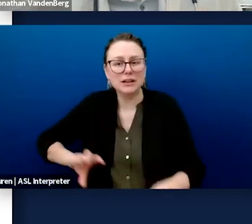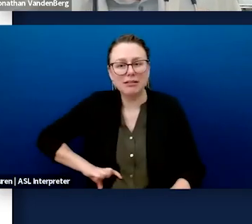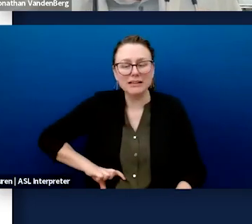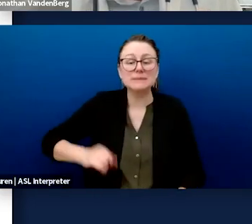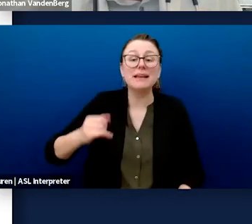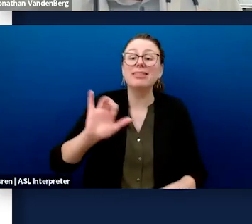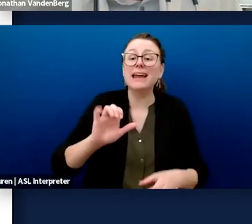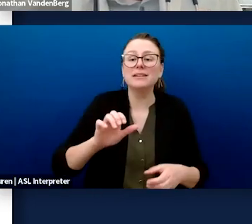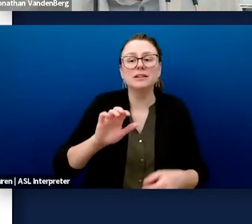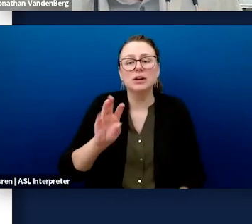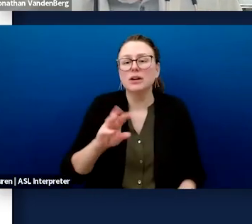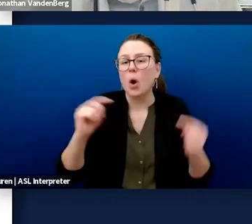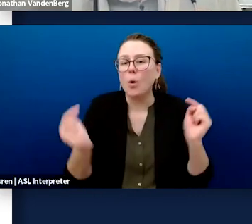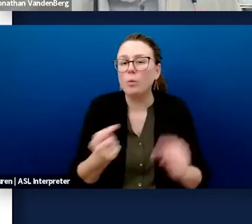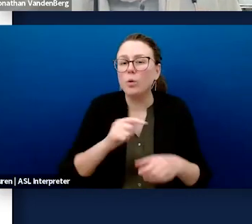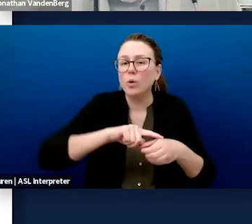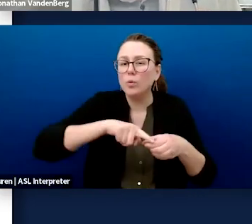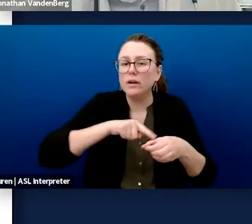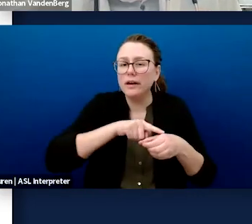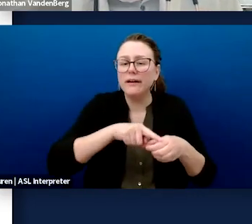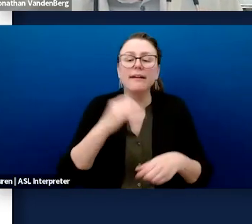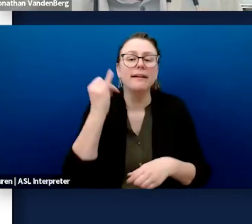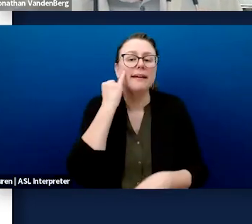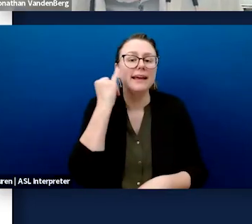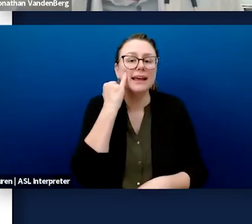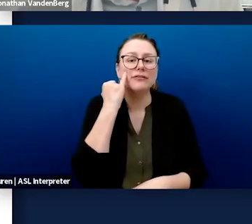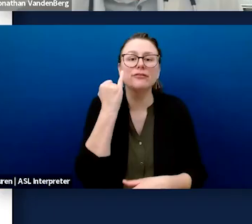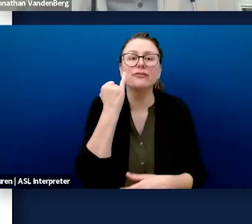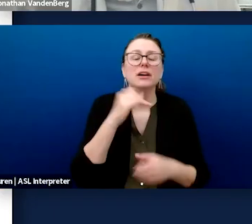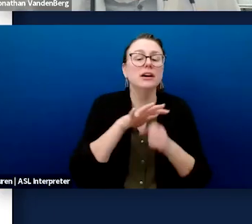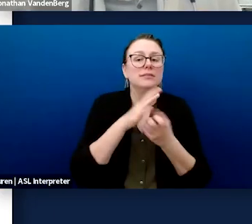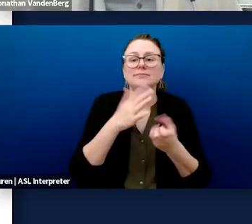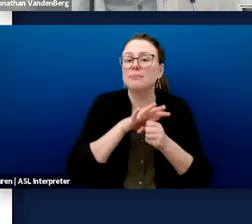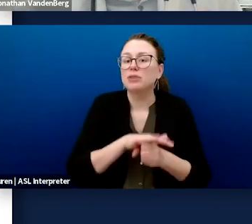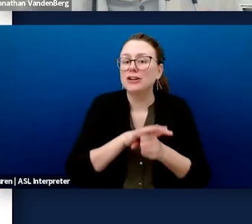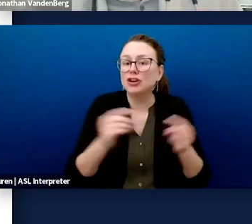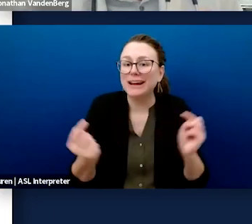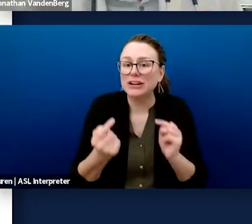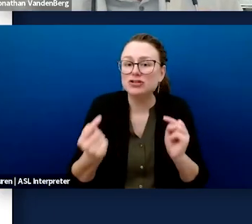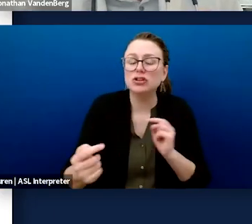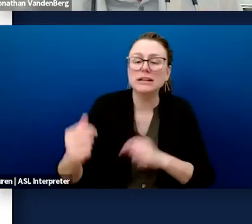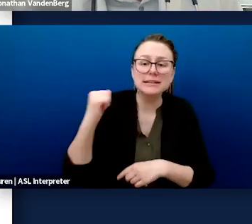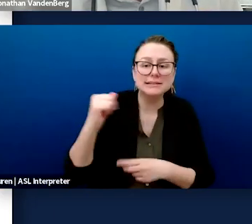soil their wounds from bowel movements, say pressure injuries on their butt,